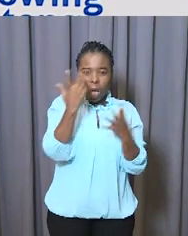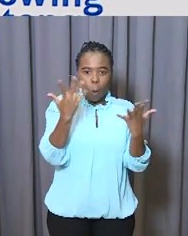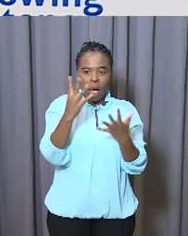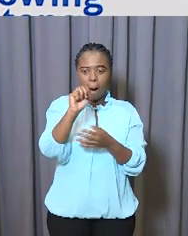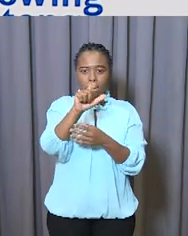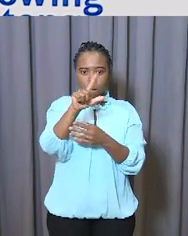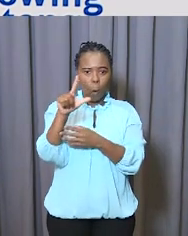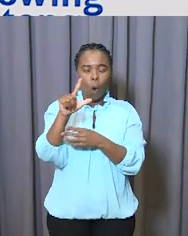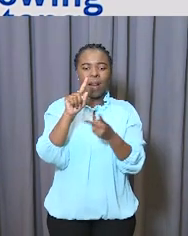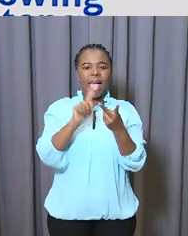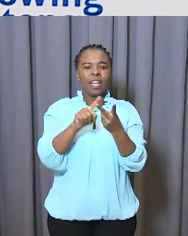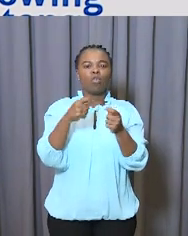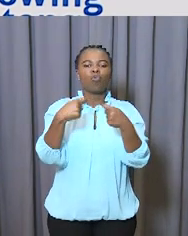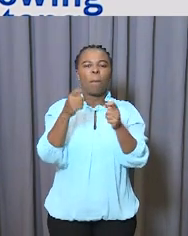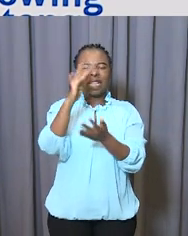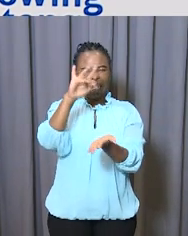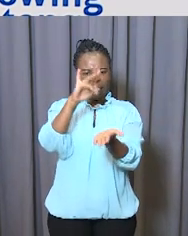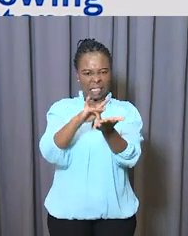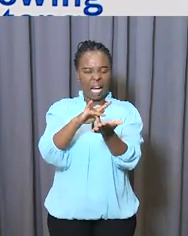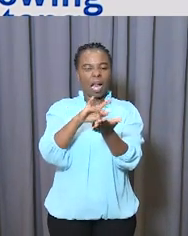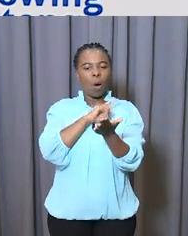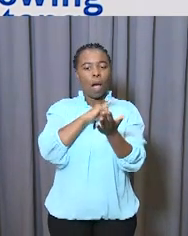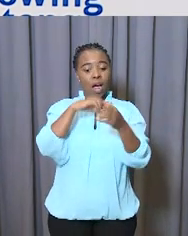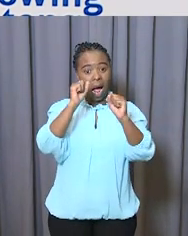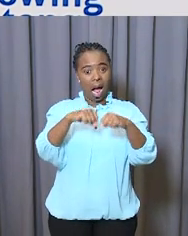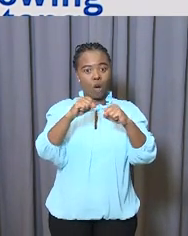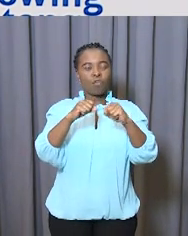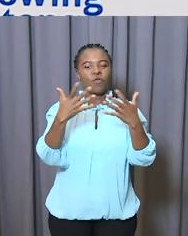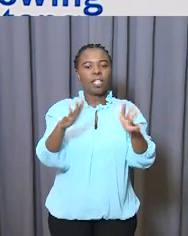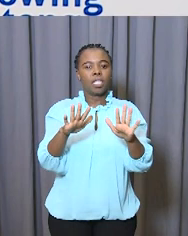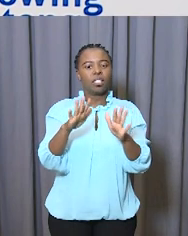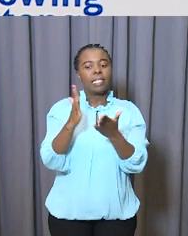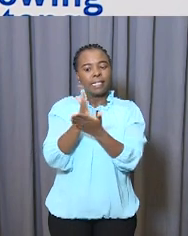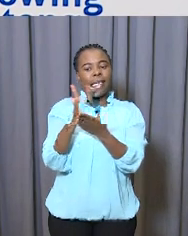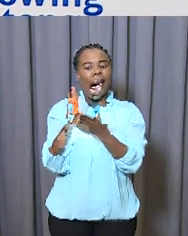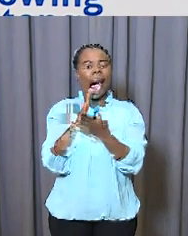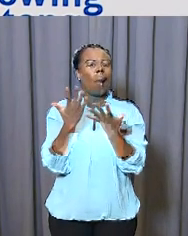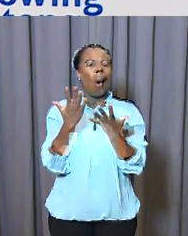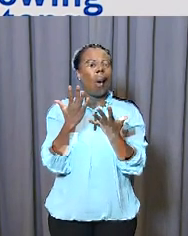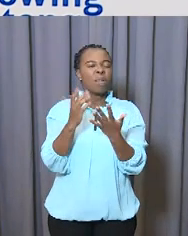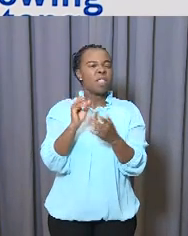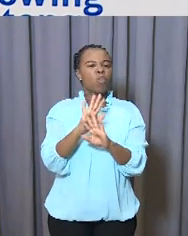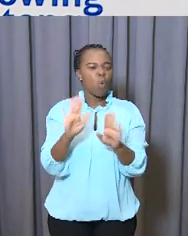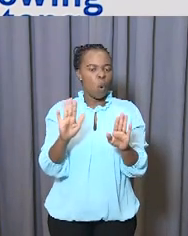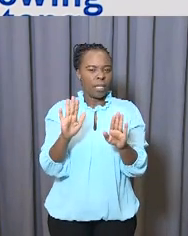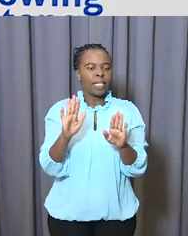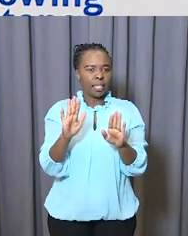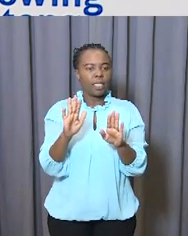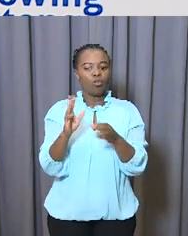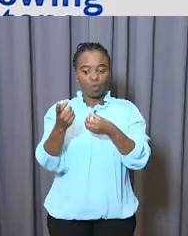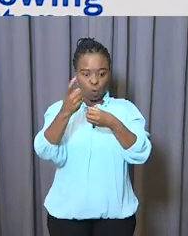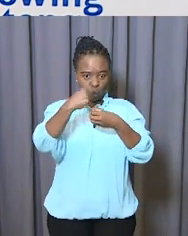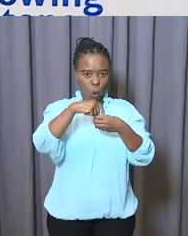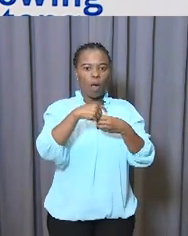shopping centers. There is agreement that has been reached with some of them, if not all, which they are going to join and give us